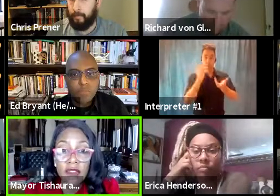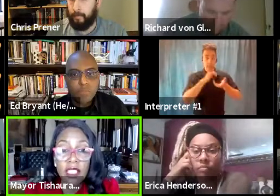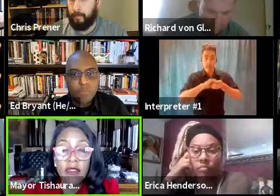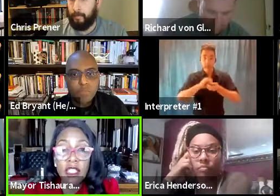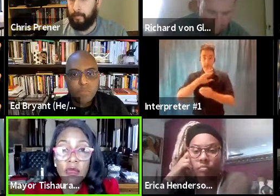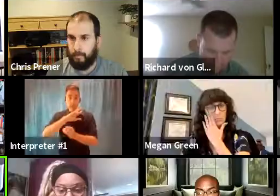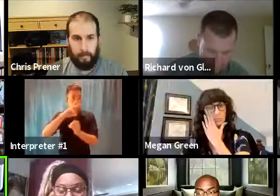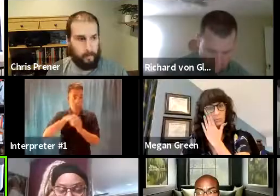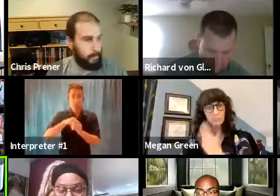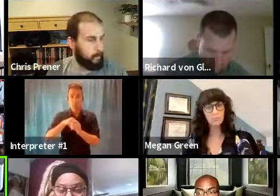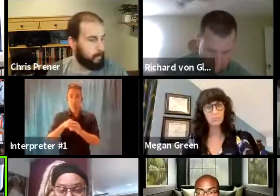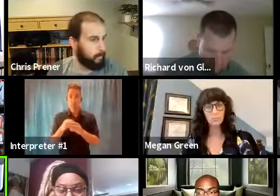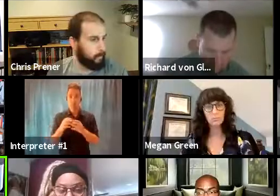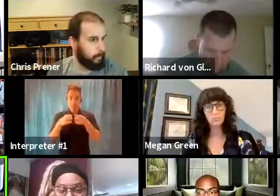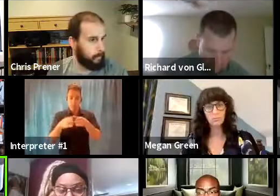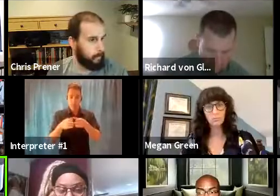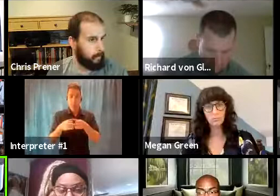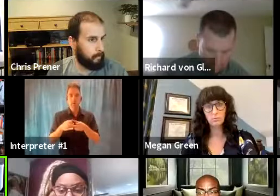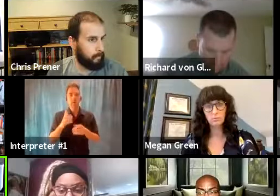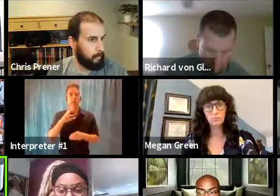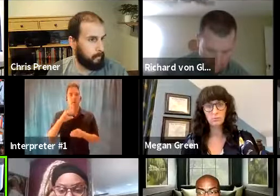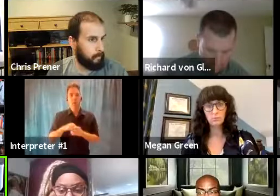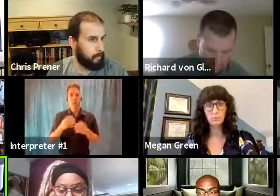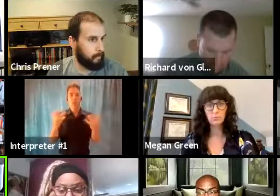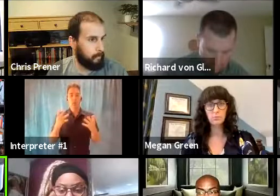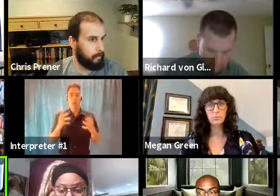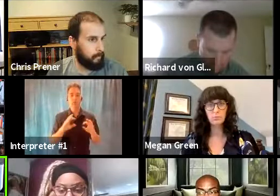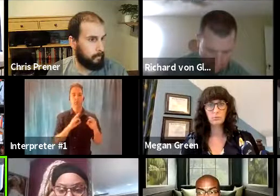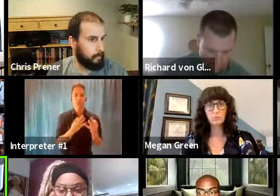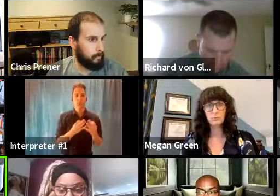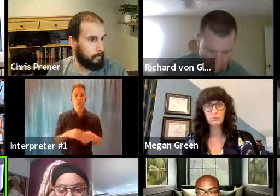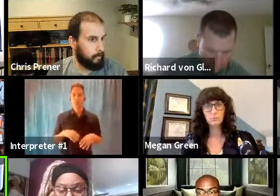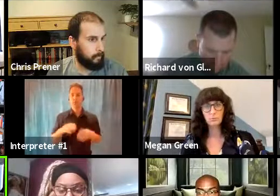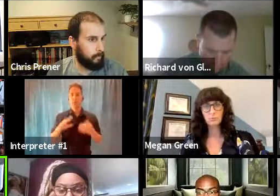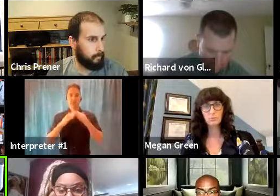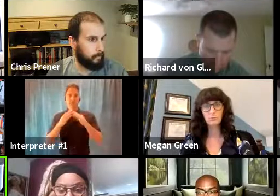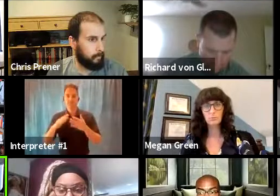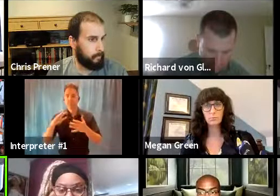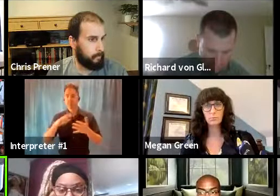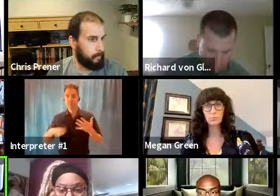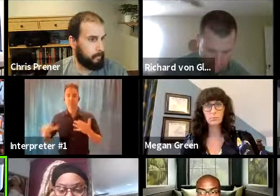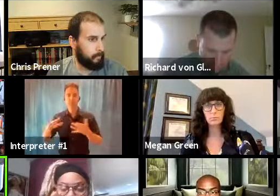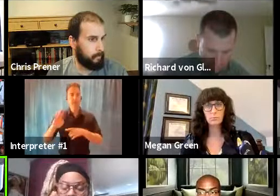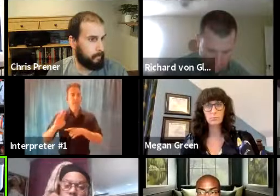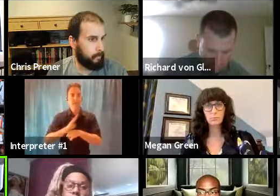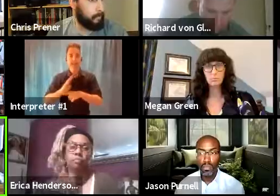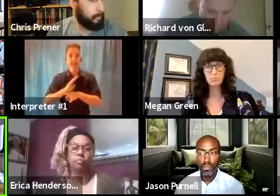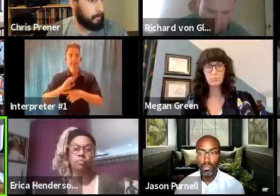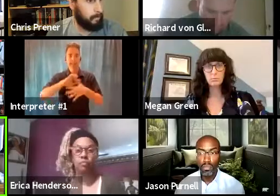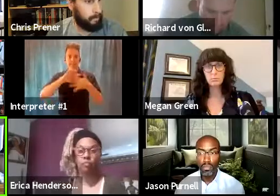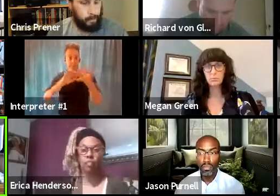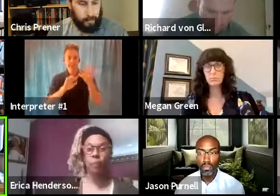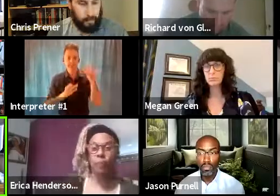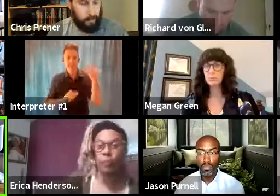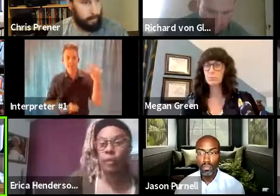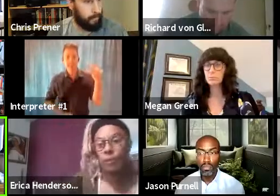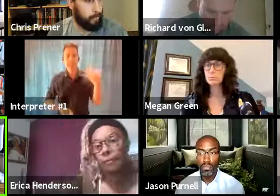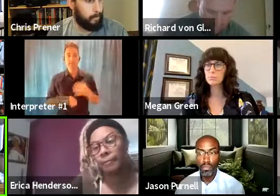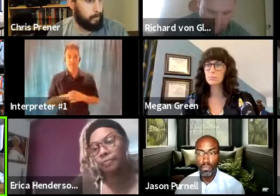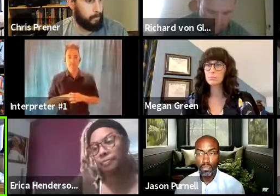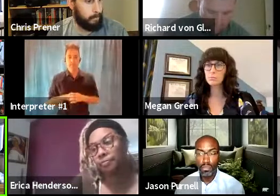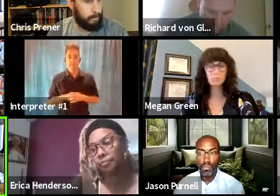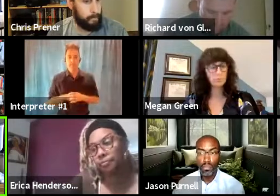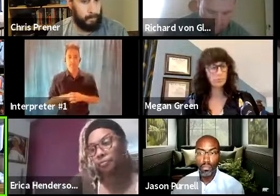critical needs of individuals, families, businesses, and neighborhoods across the city. Before diving deeper into the direct